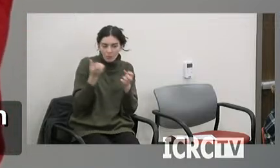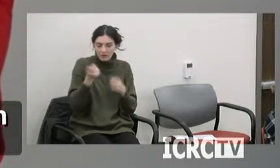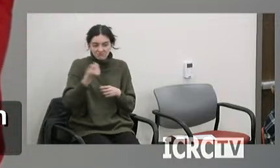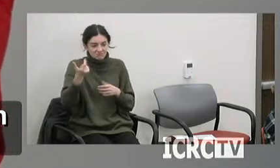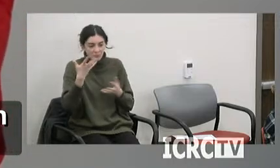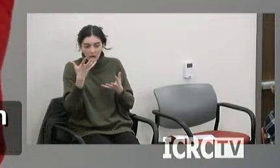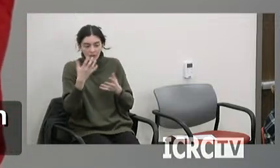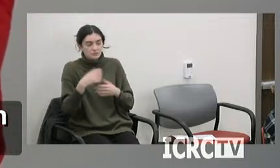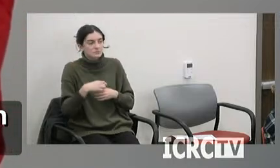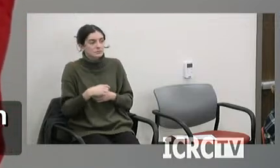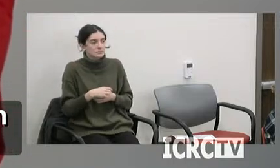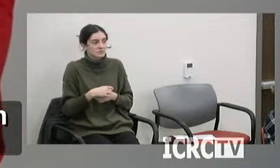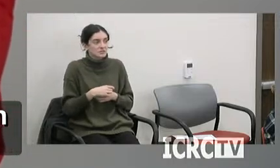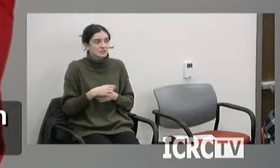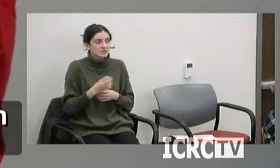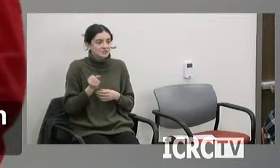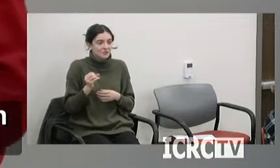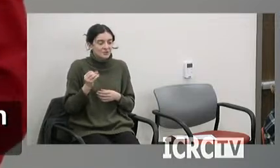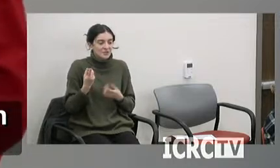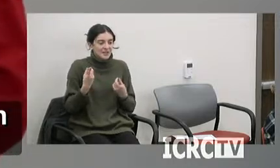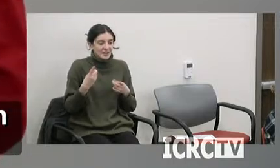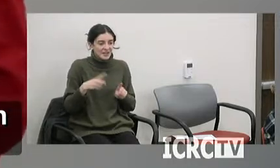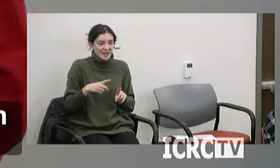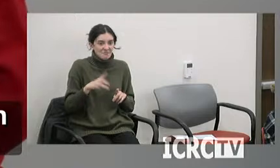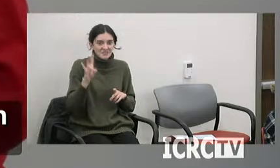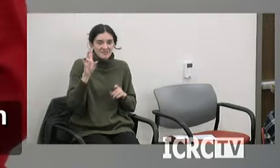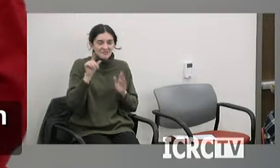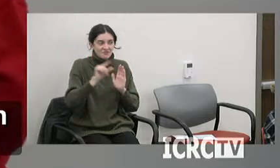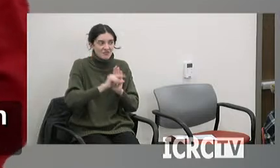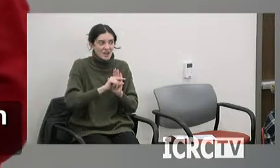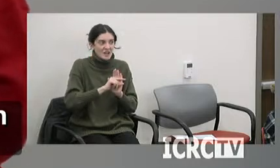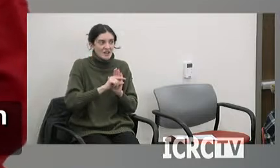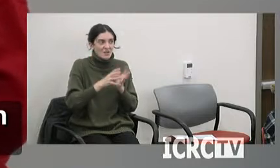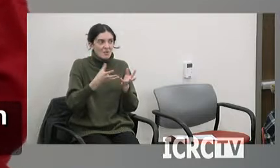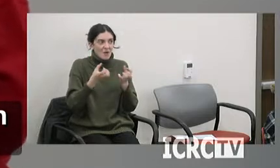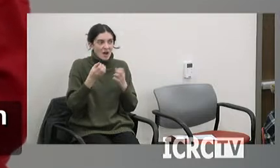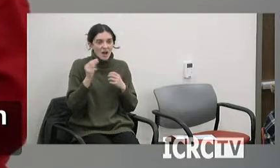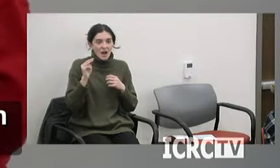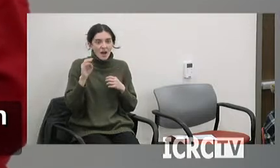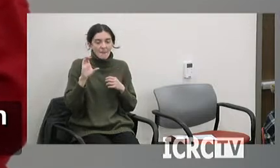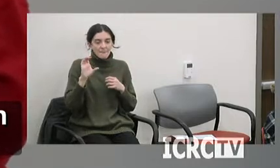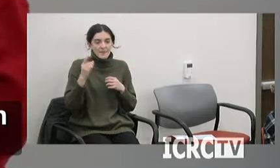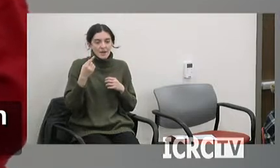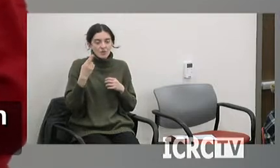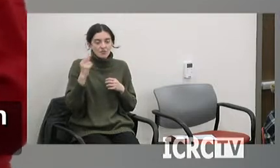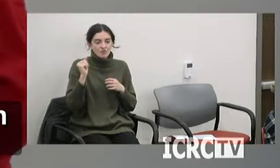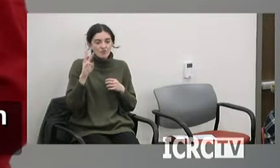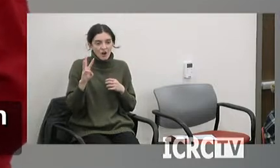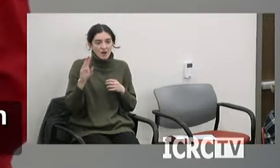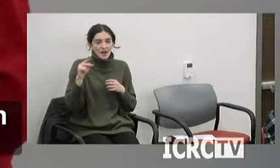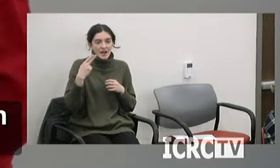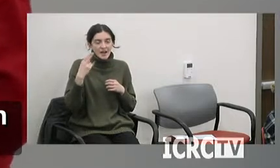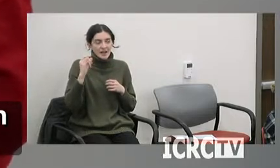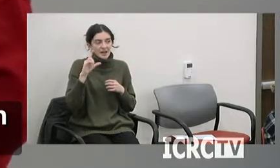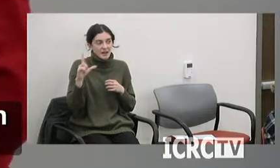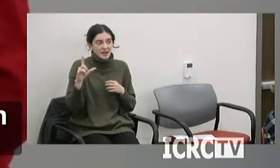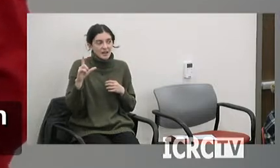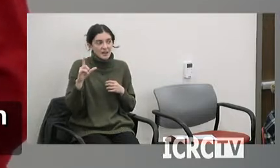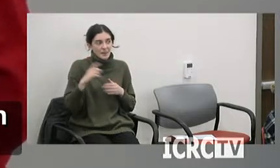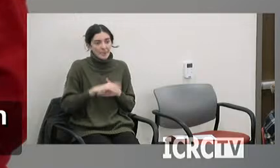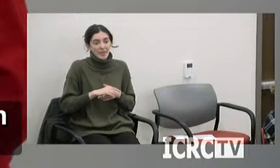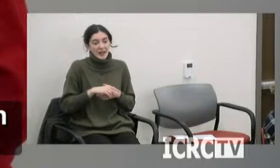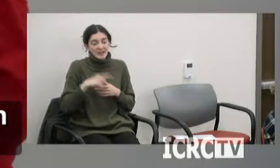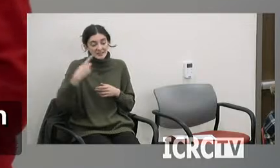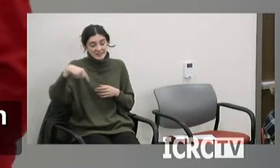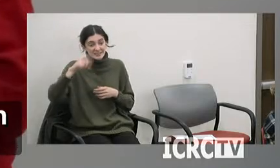was sweating quite a bit when the 7th grade wanted McGraw-Hill because we don't really try to make choices for them. They have to live with these, and